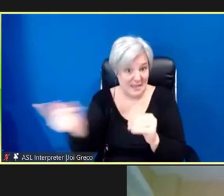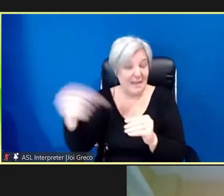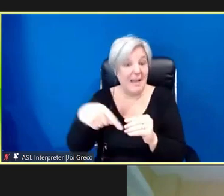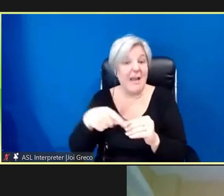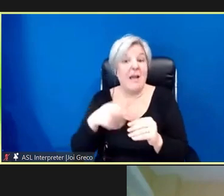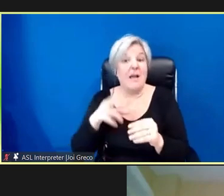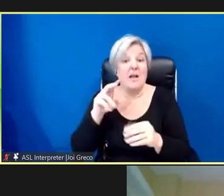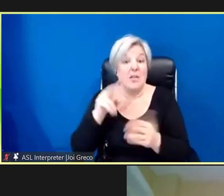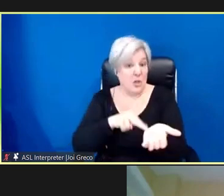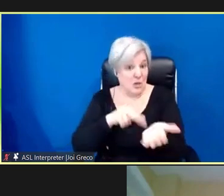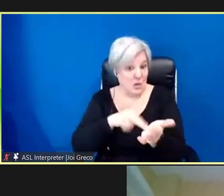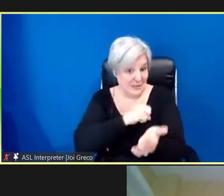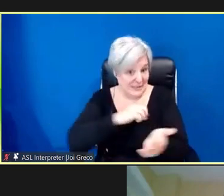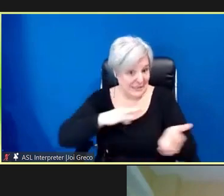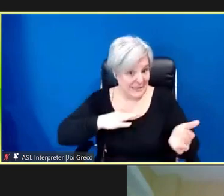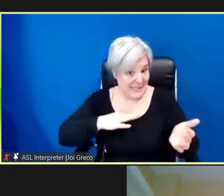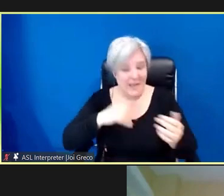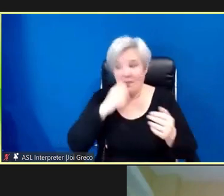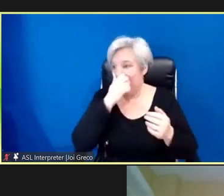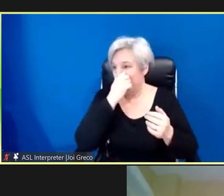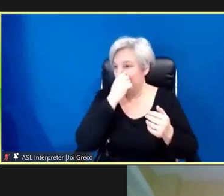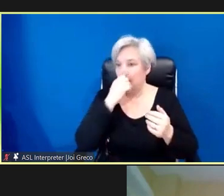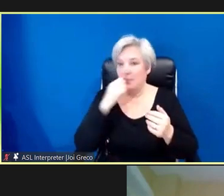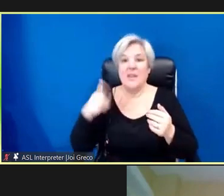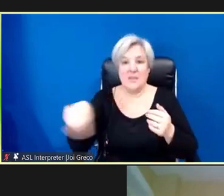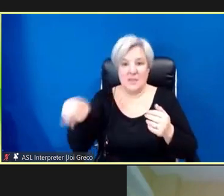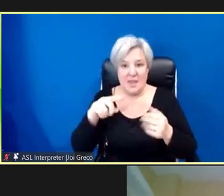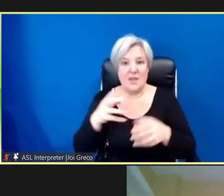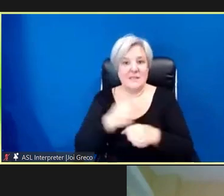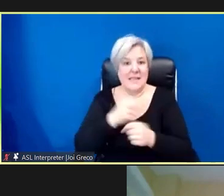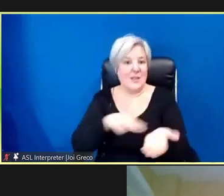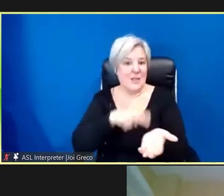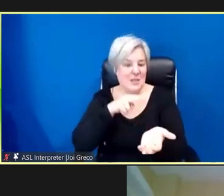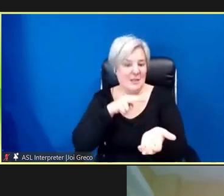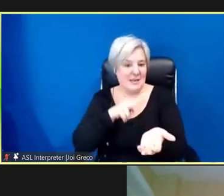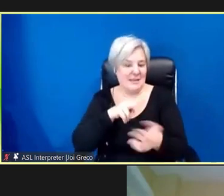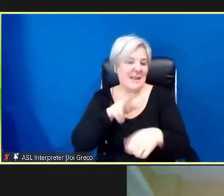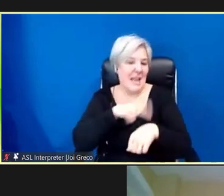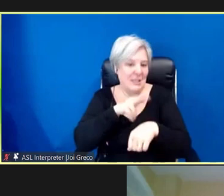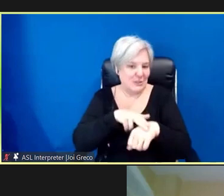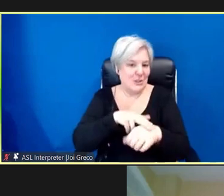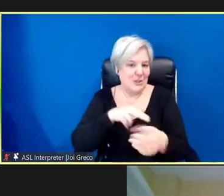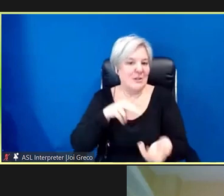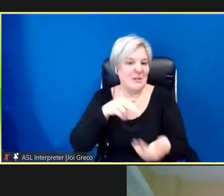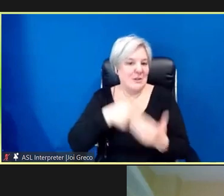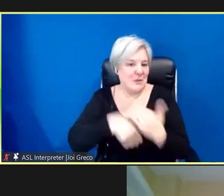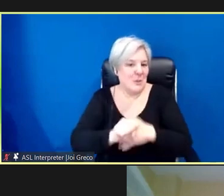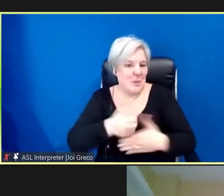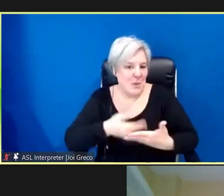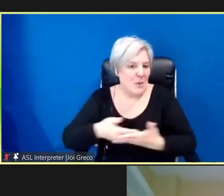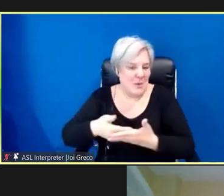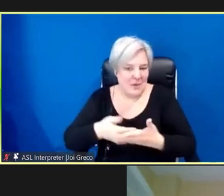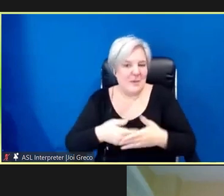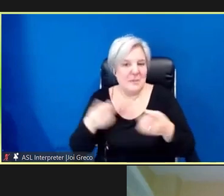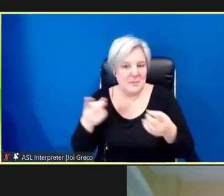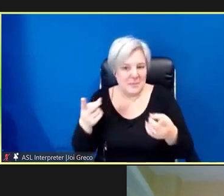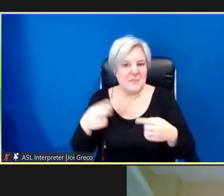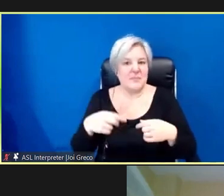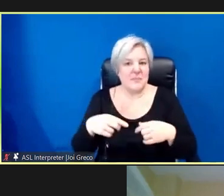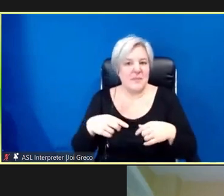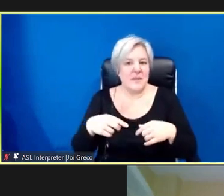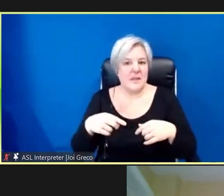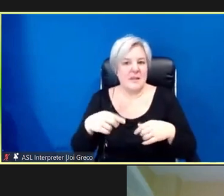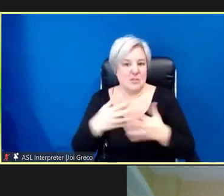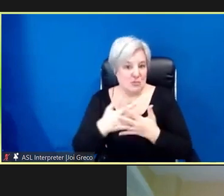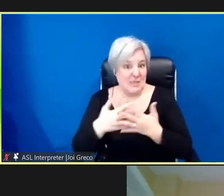the nursing staff is taking the National Newborn Hearing Screening Training Curriculum, even though they're not doing point of screen, so